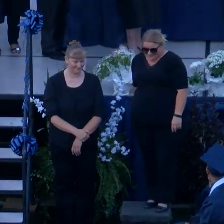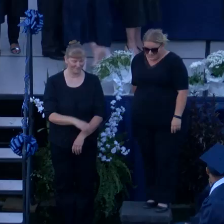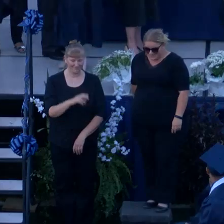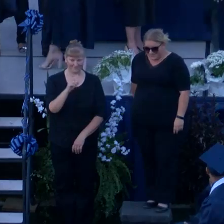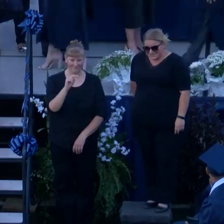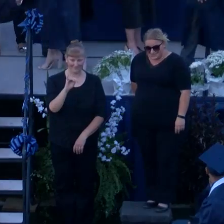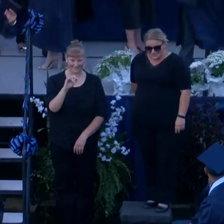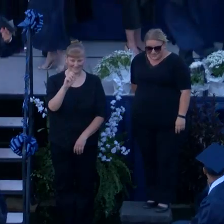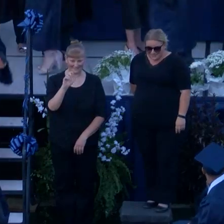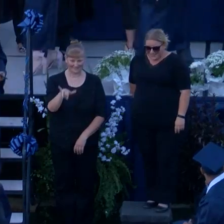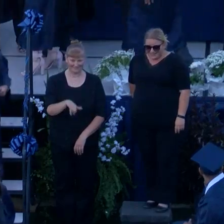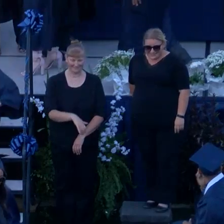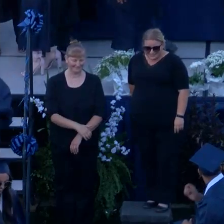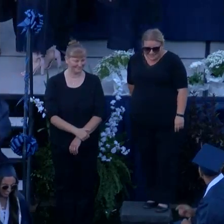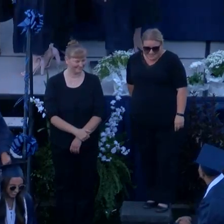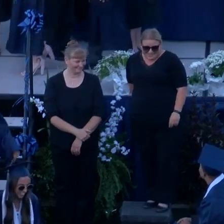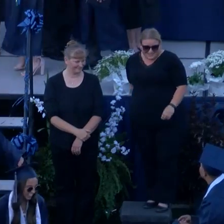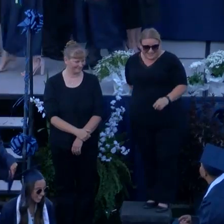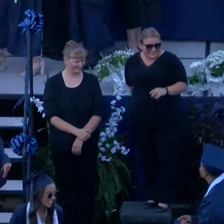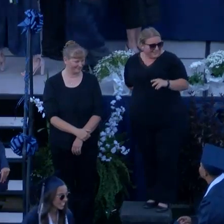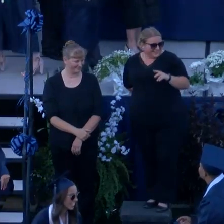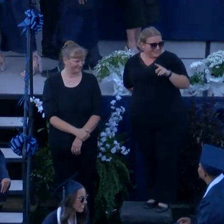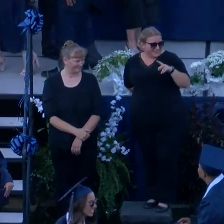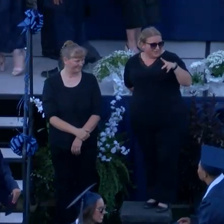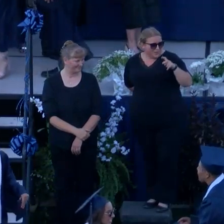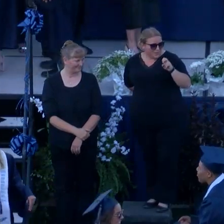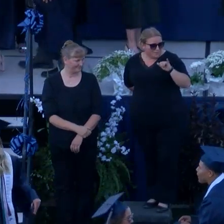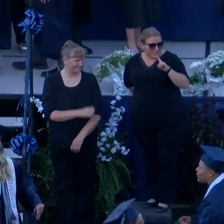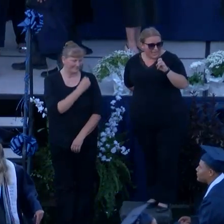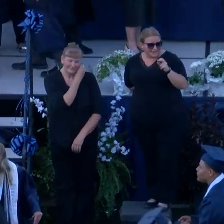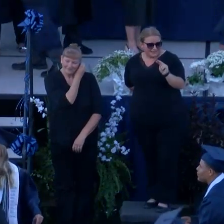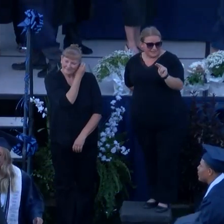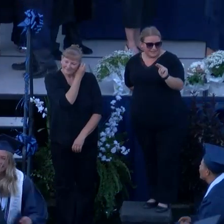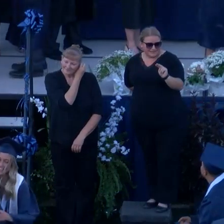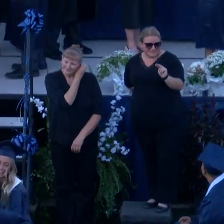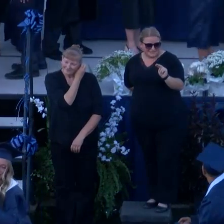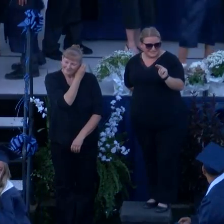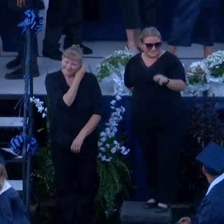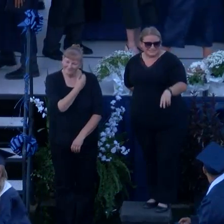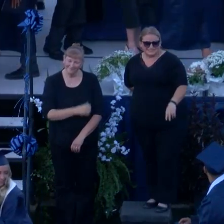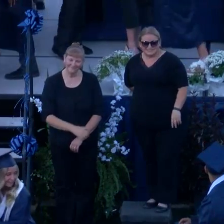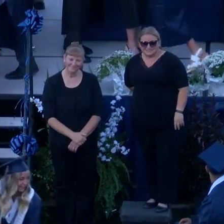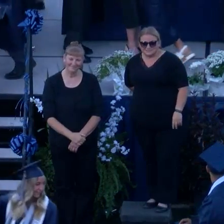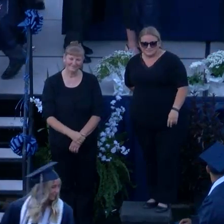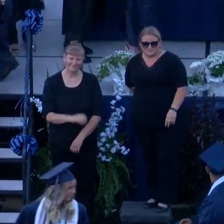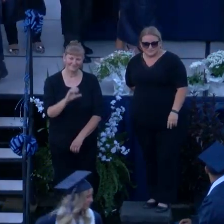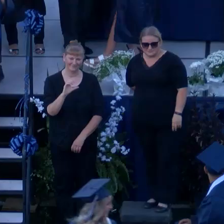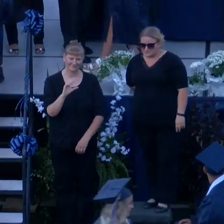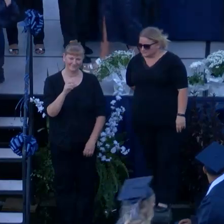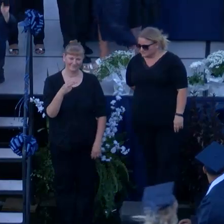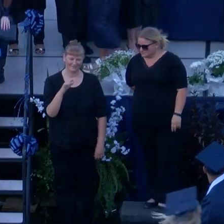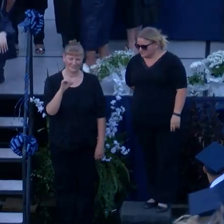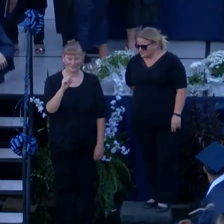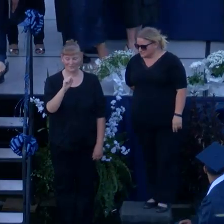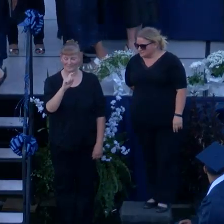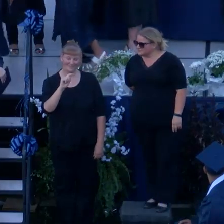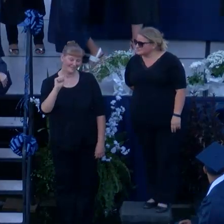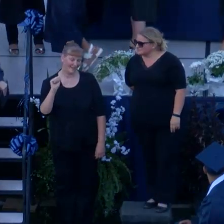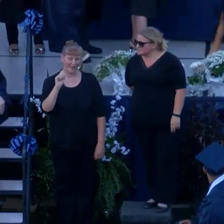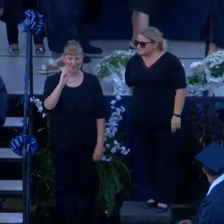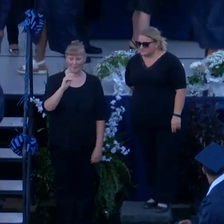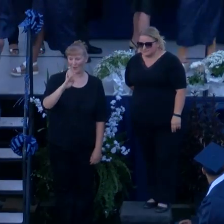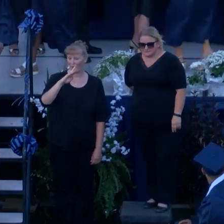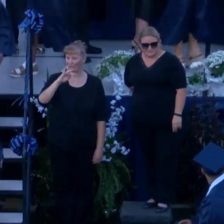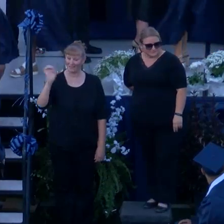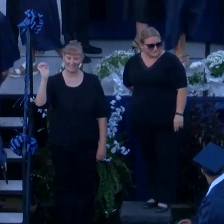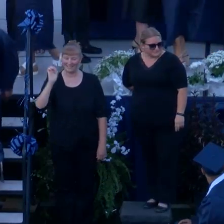Morales. Peyton Danielle Stevenson. Christina Marie Craig.